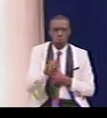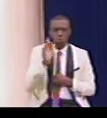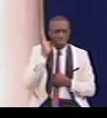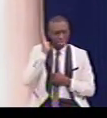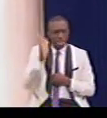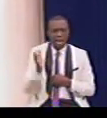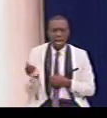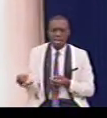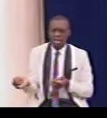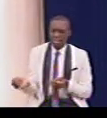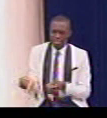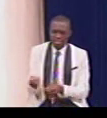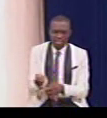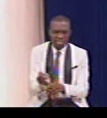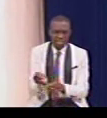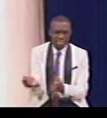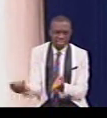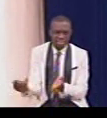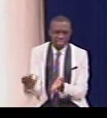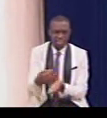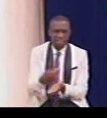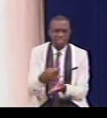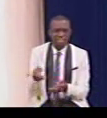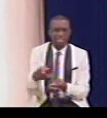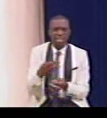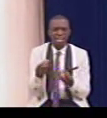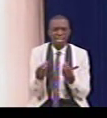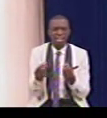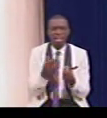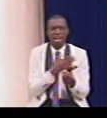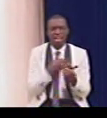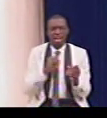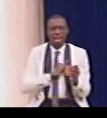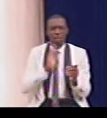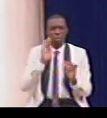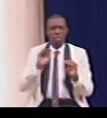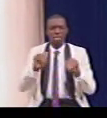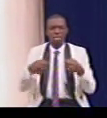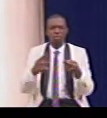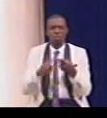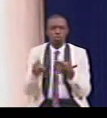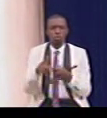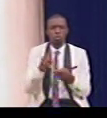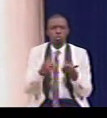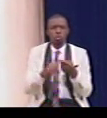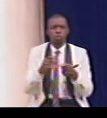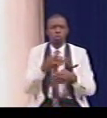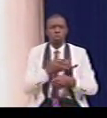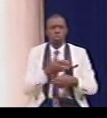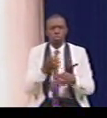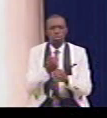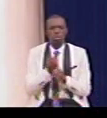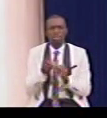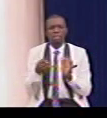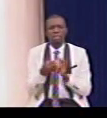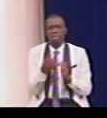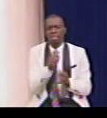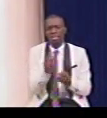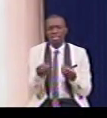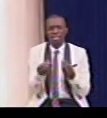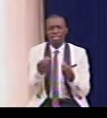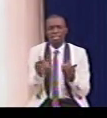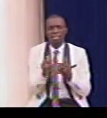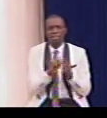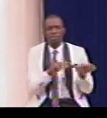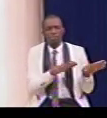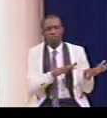and I will give each unto you to possess it a lunch that flirt with milk and honey I